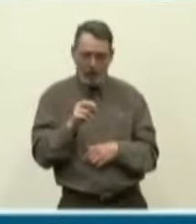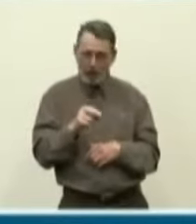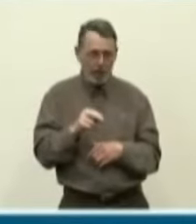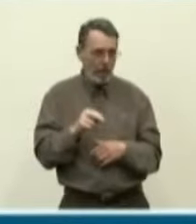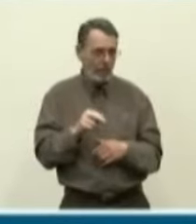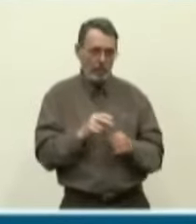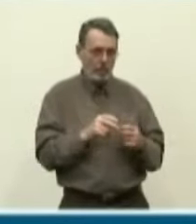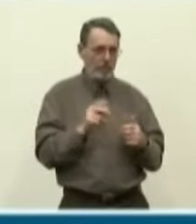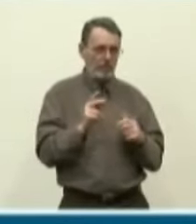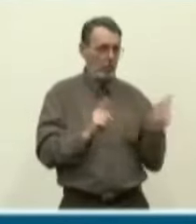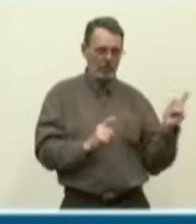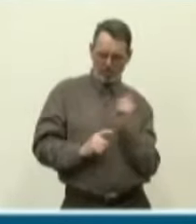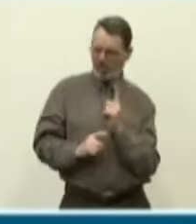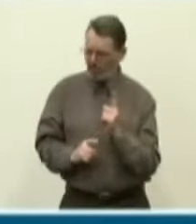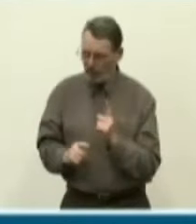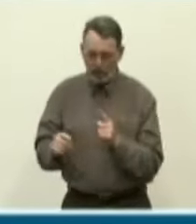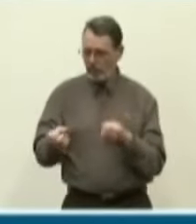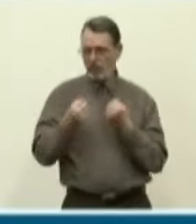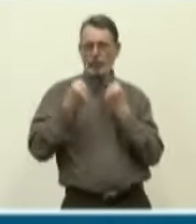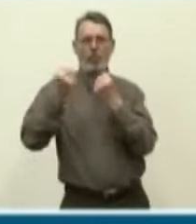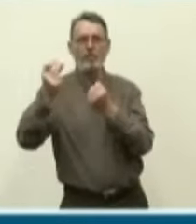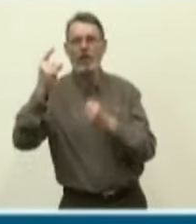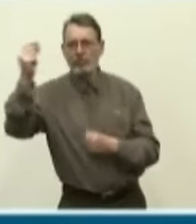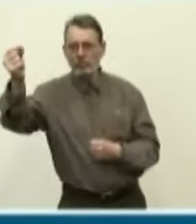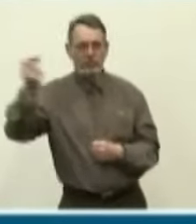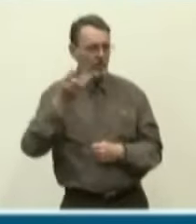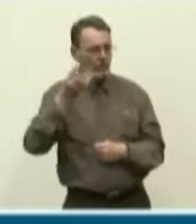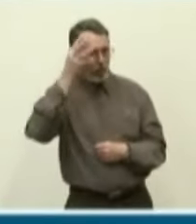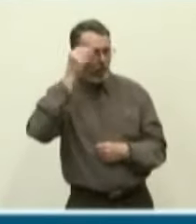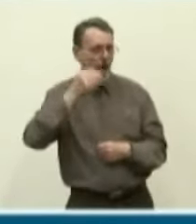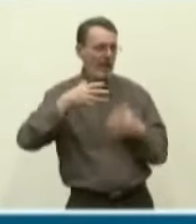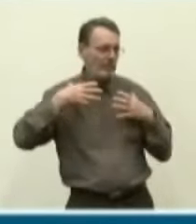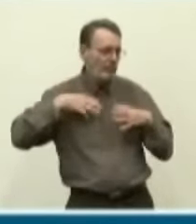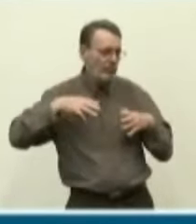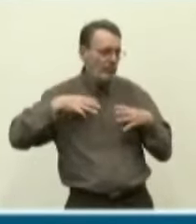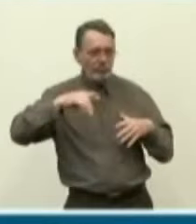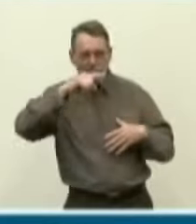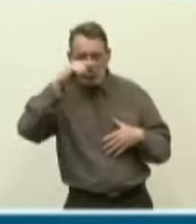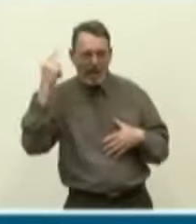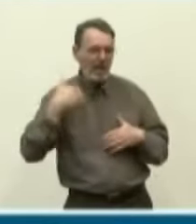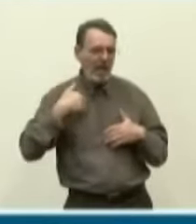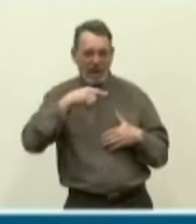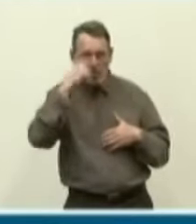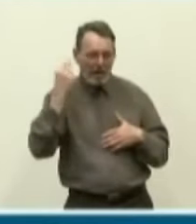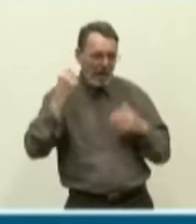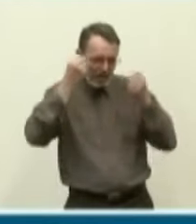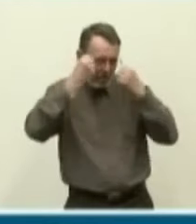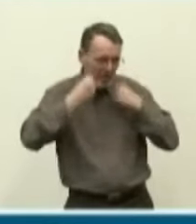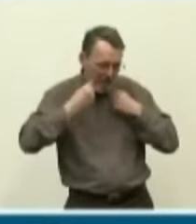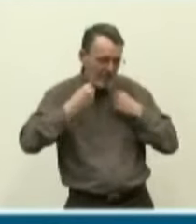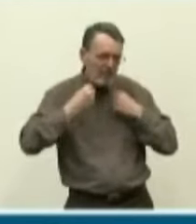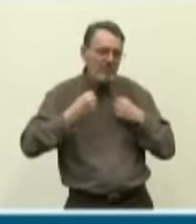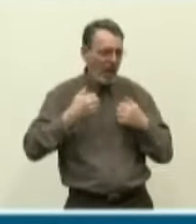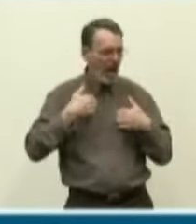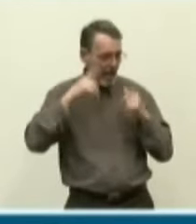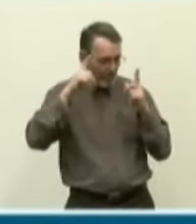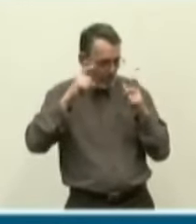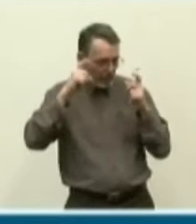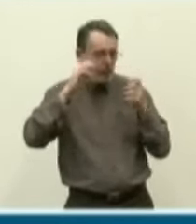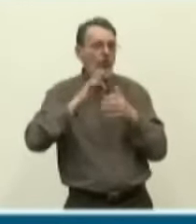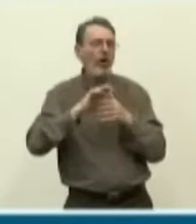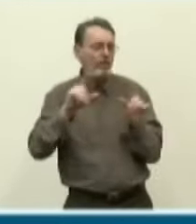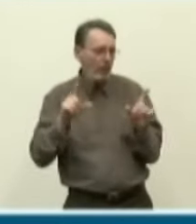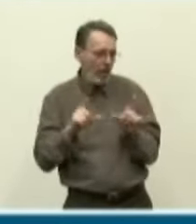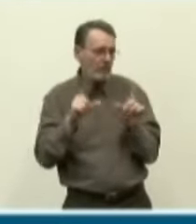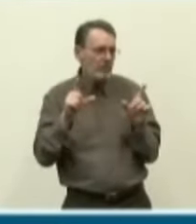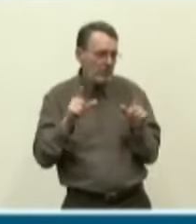they drove off. It was like four guys dressed in black, and they had black masks on. Yeah, I have a picture of their license plate on their car.